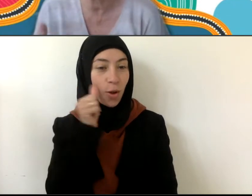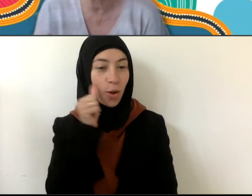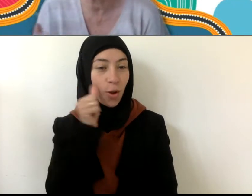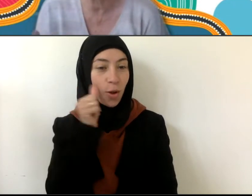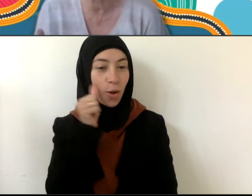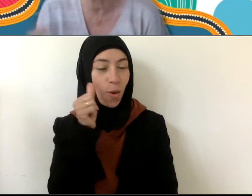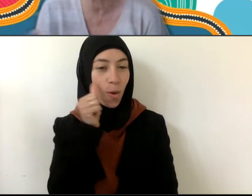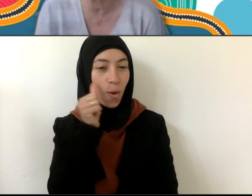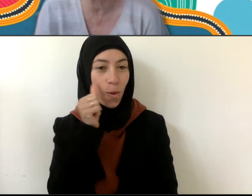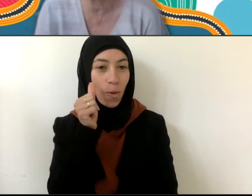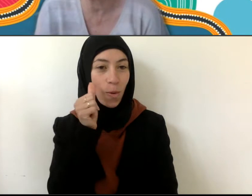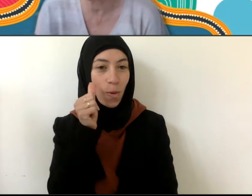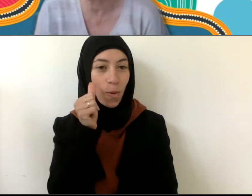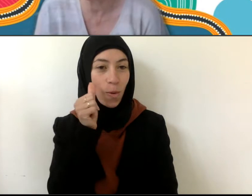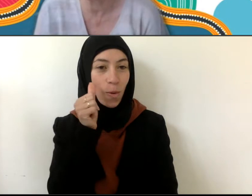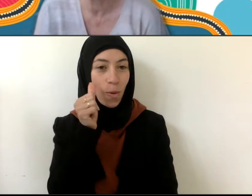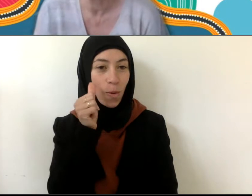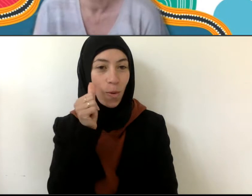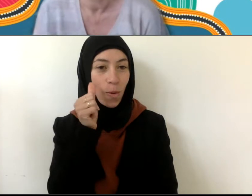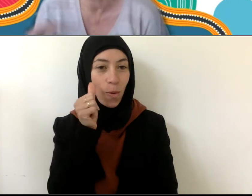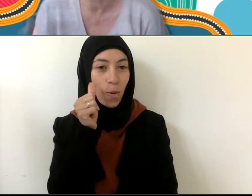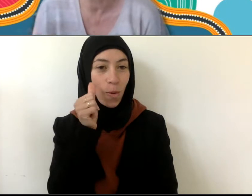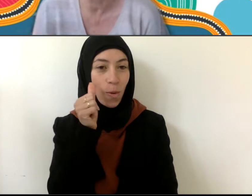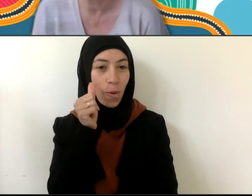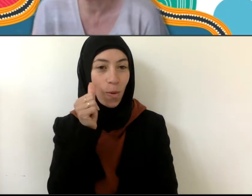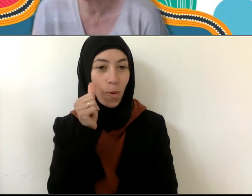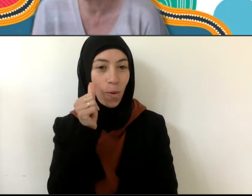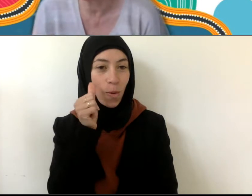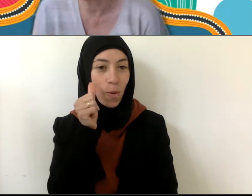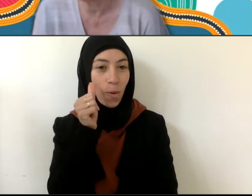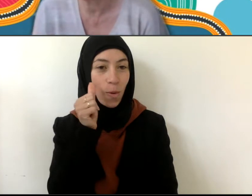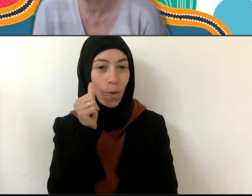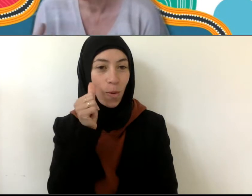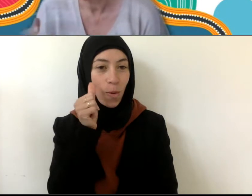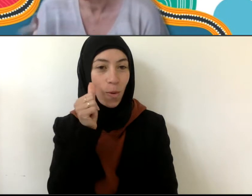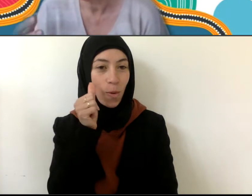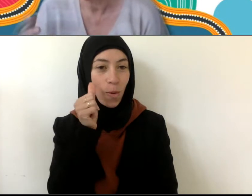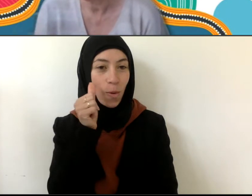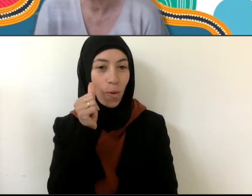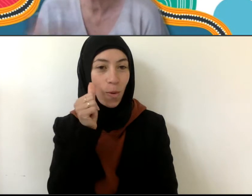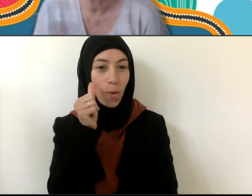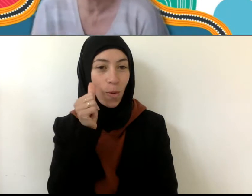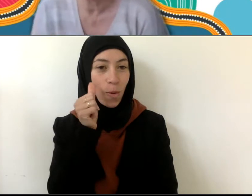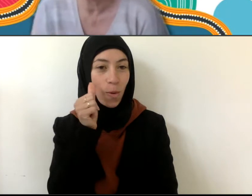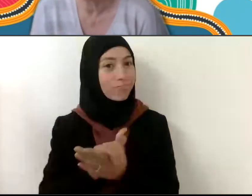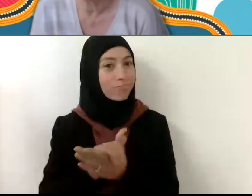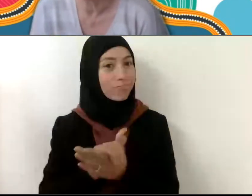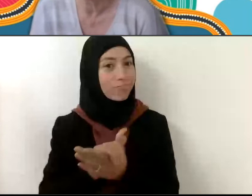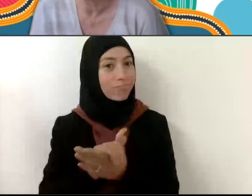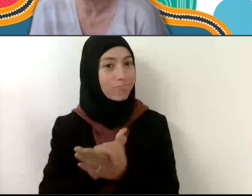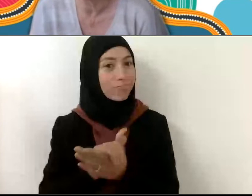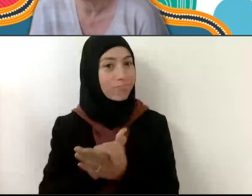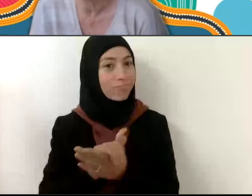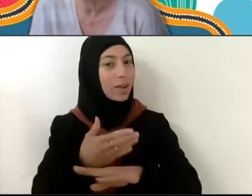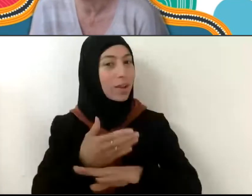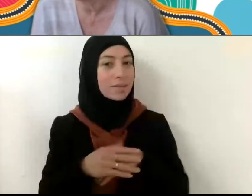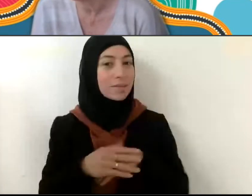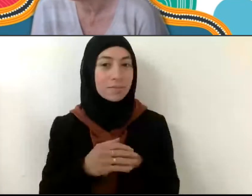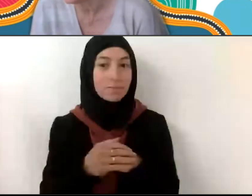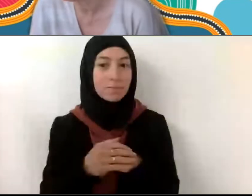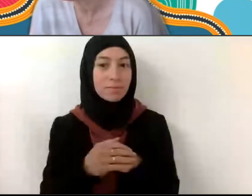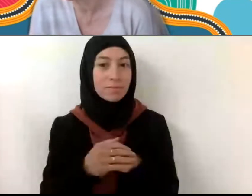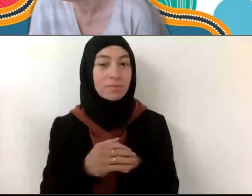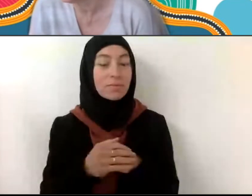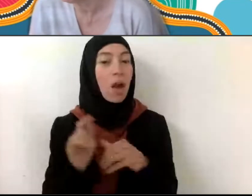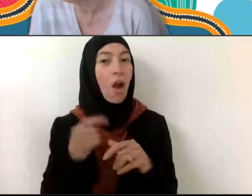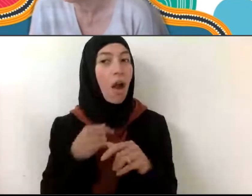over the years we take for granted all the work that's gone into it. Now, perhaps people on the call and all